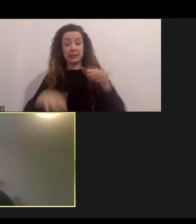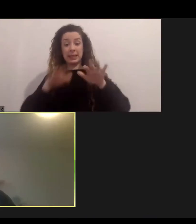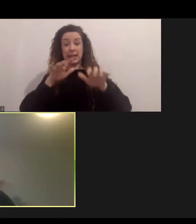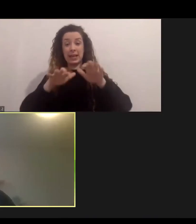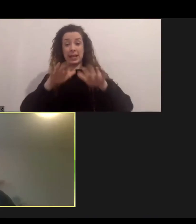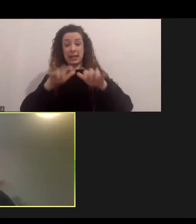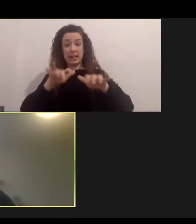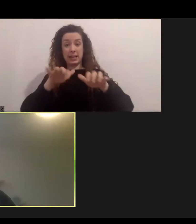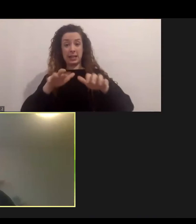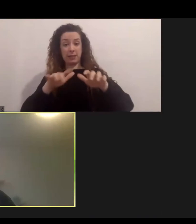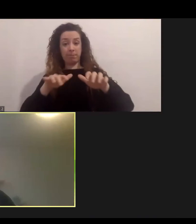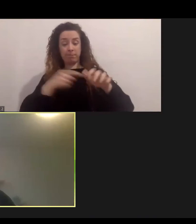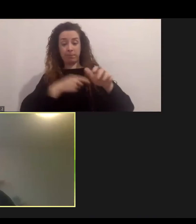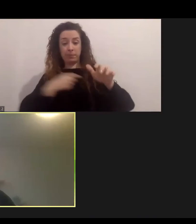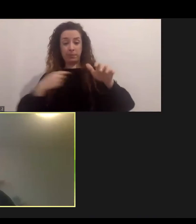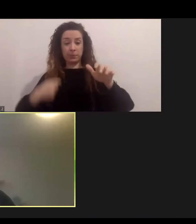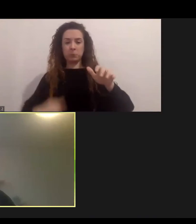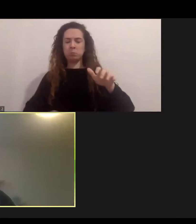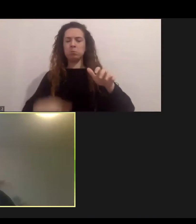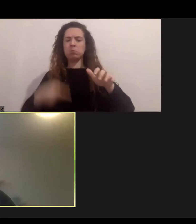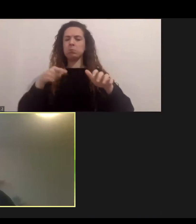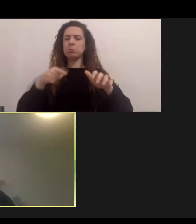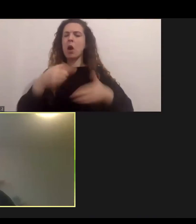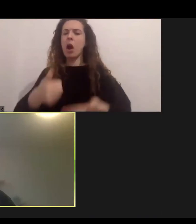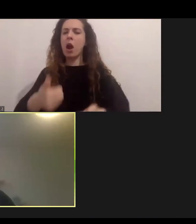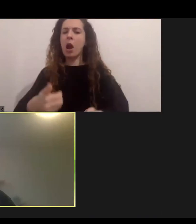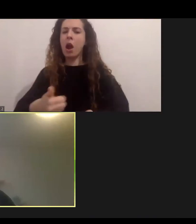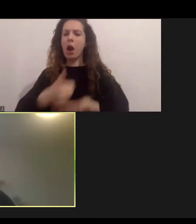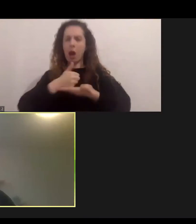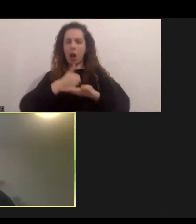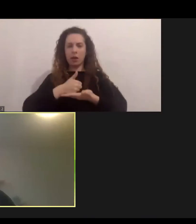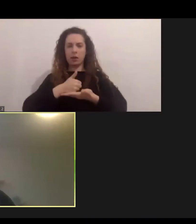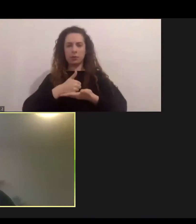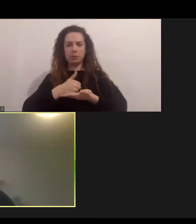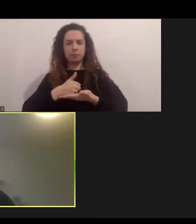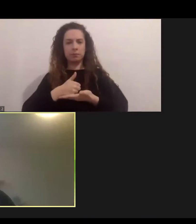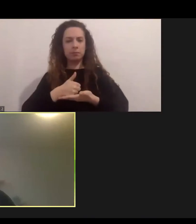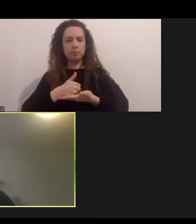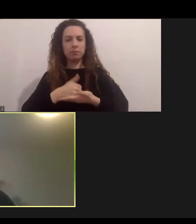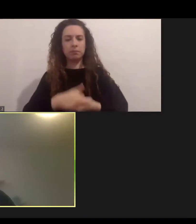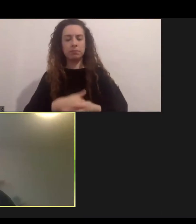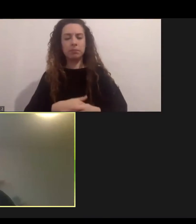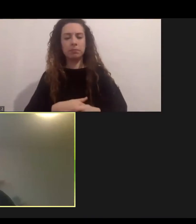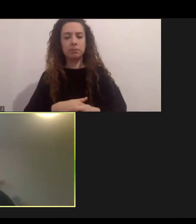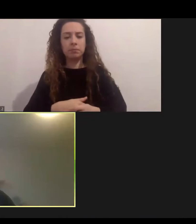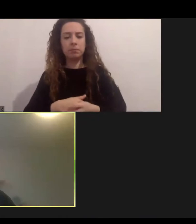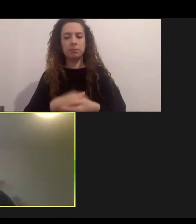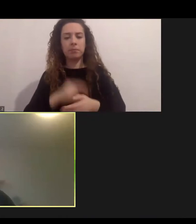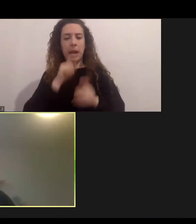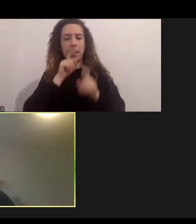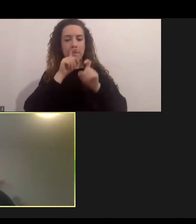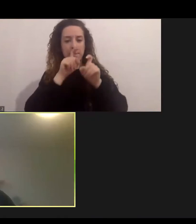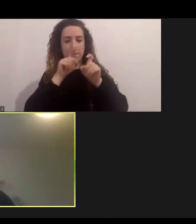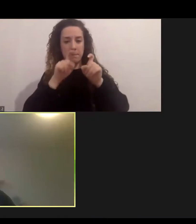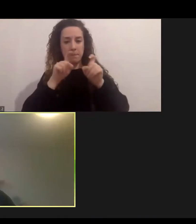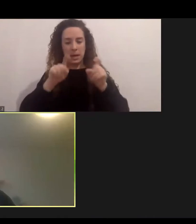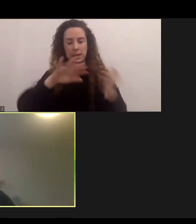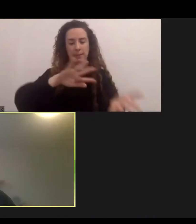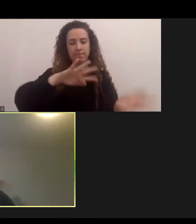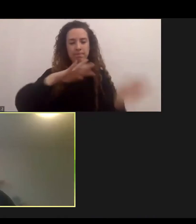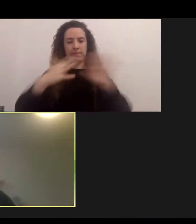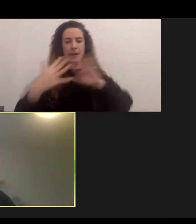function of handwriting in the online dictionary. So when you want